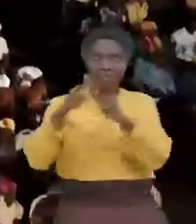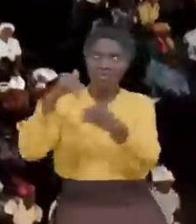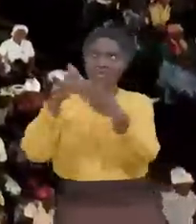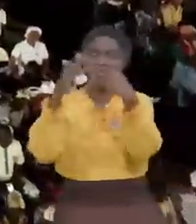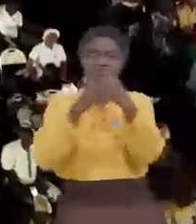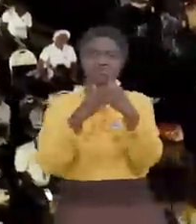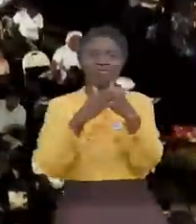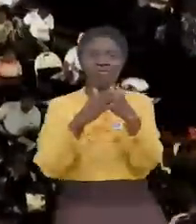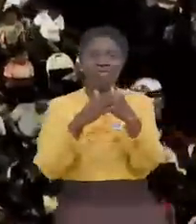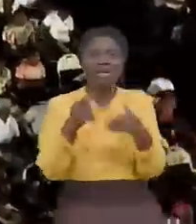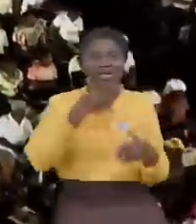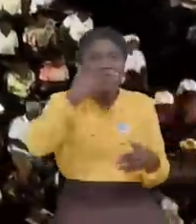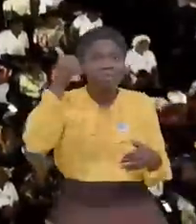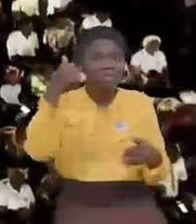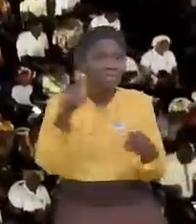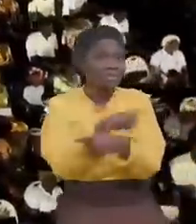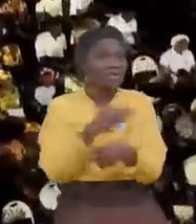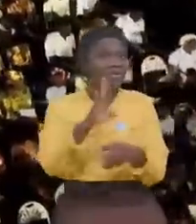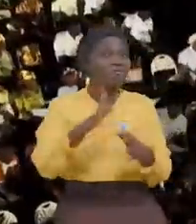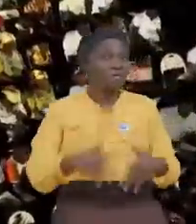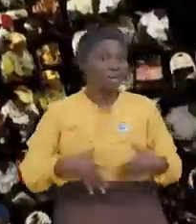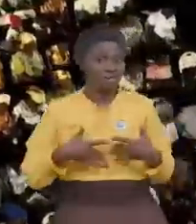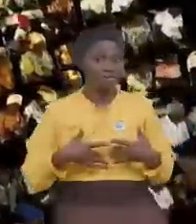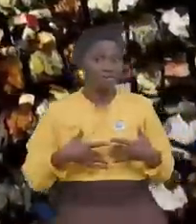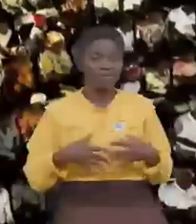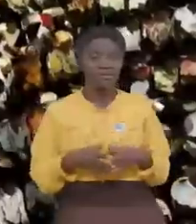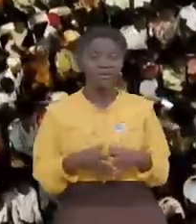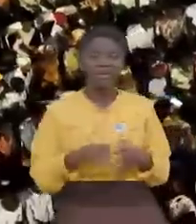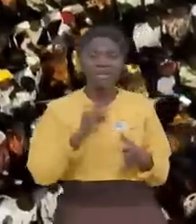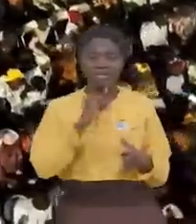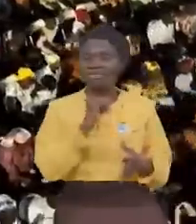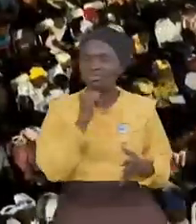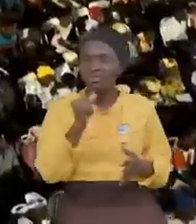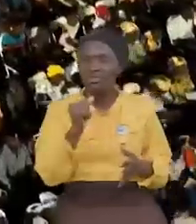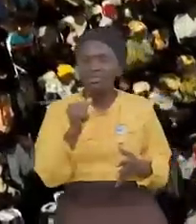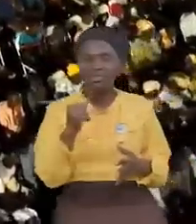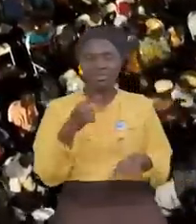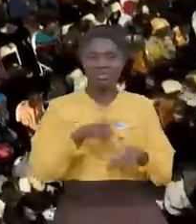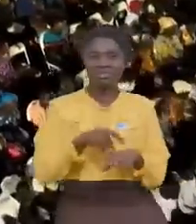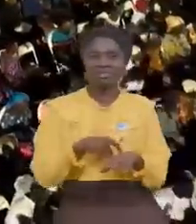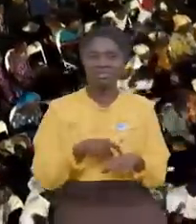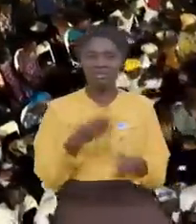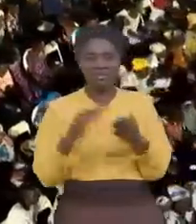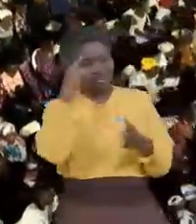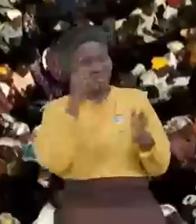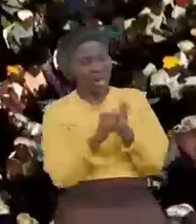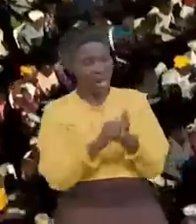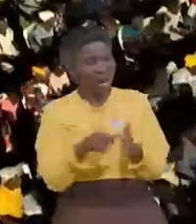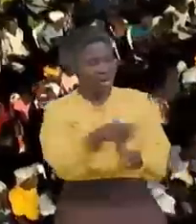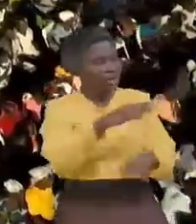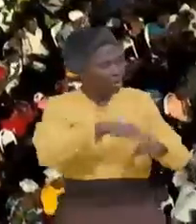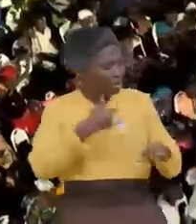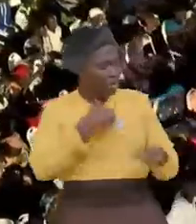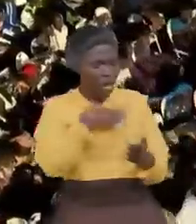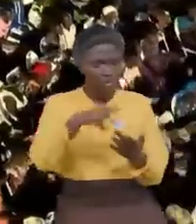The best day of your life. It's not the time, you know. They just called me and selected me and chose me that, you